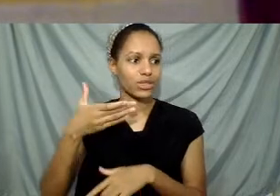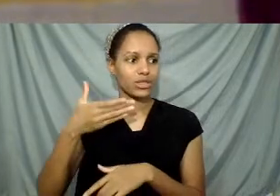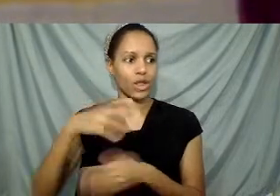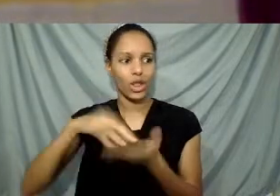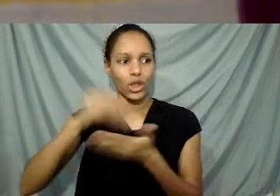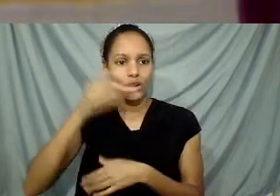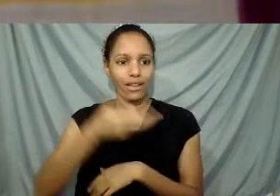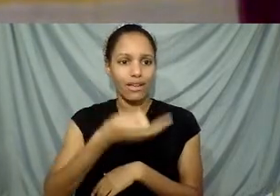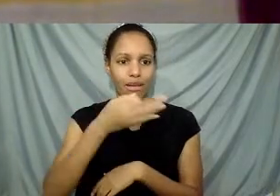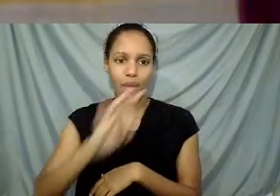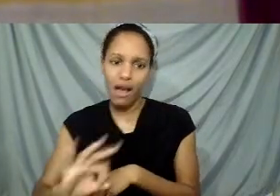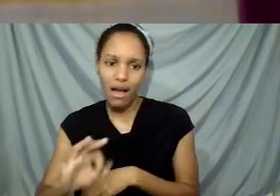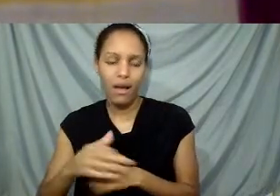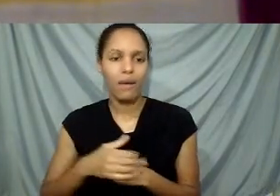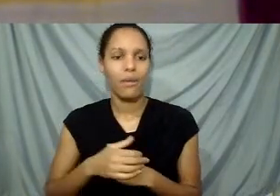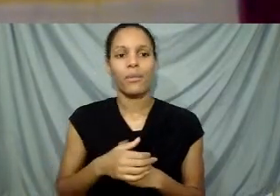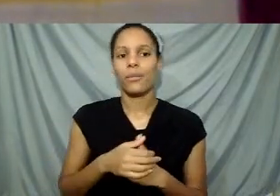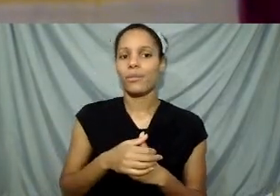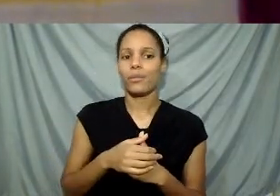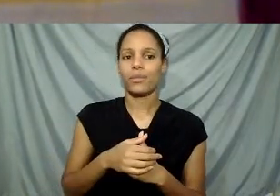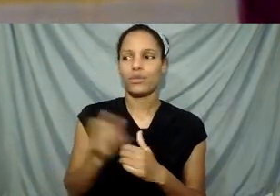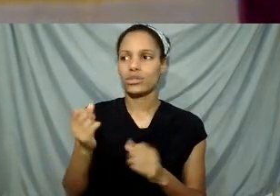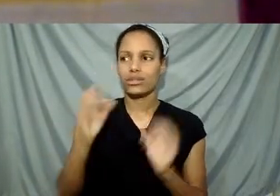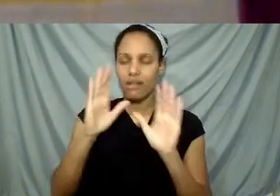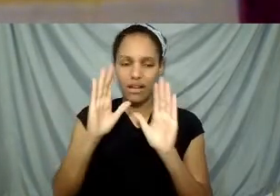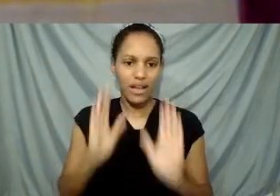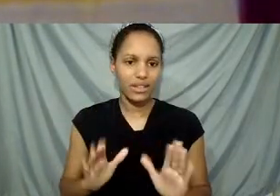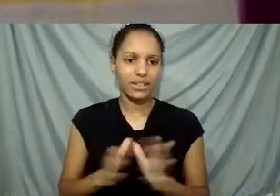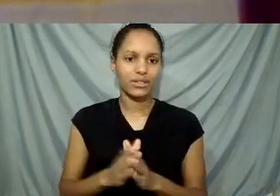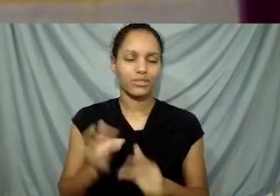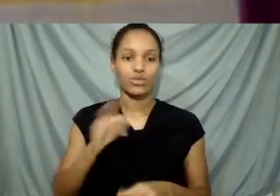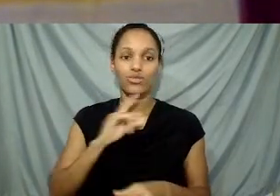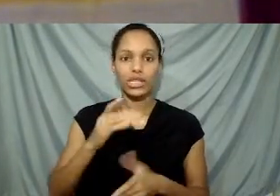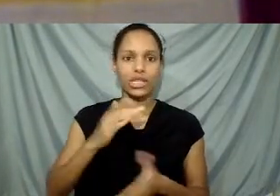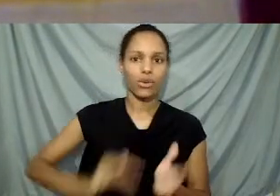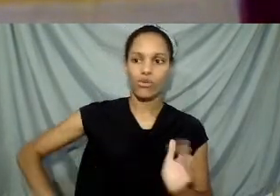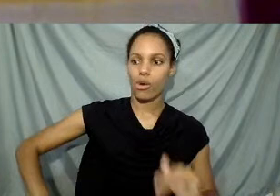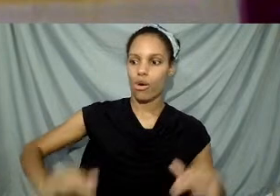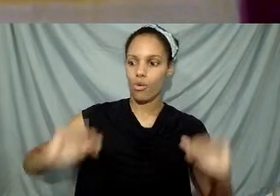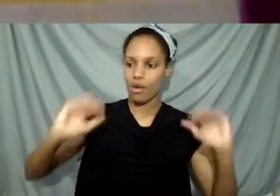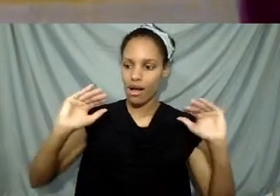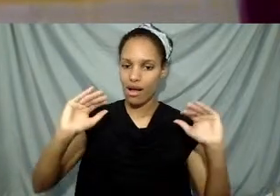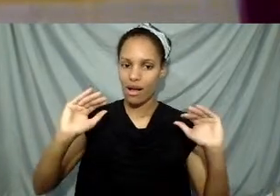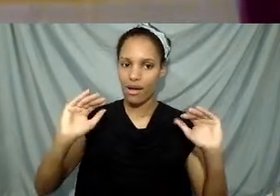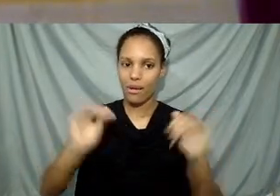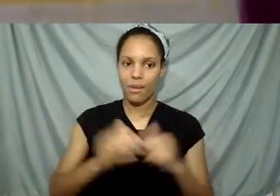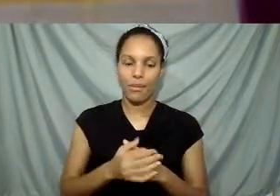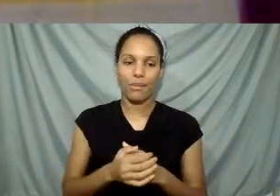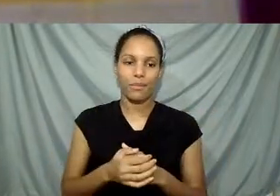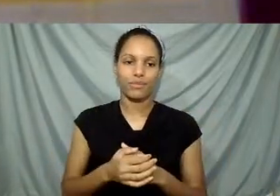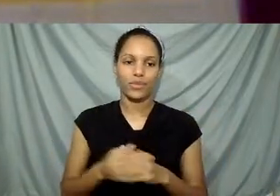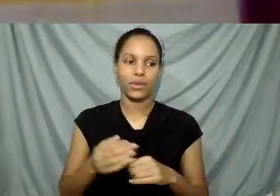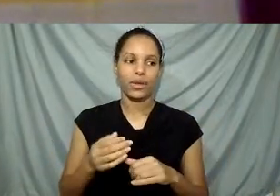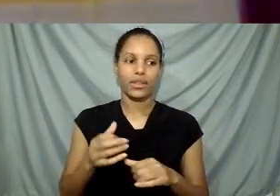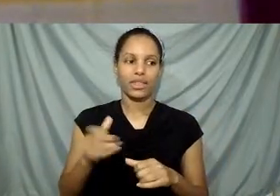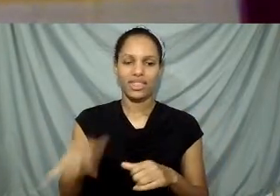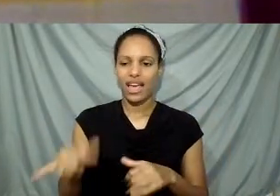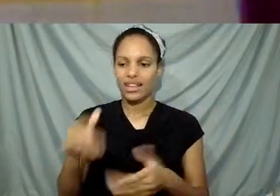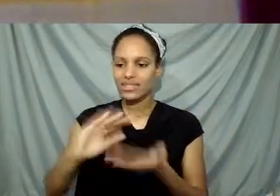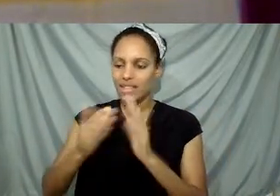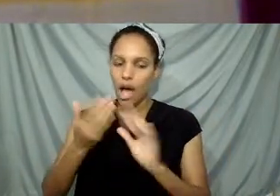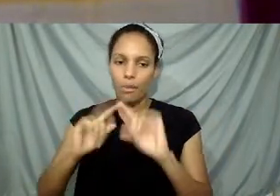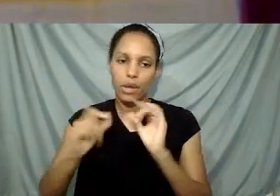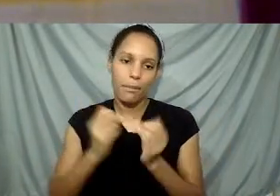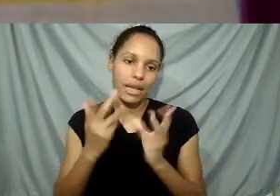a joy to grow up in what a lot of people would call impoverished, or a lot of people would call,